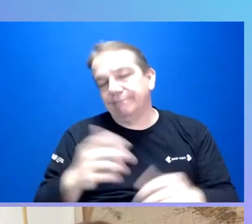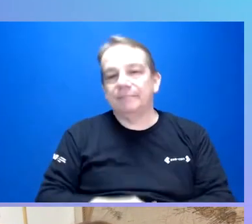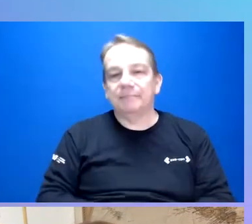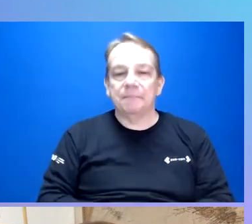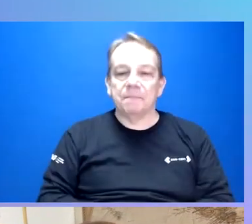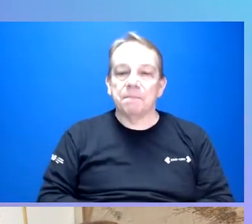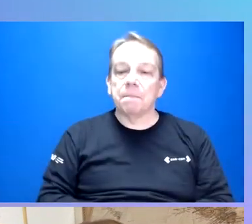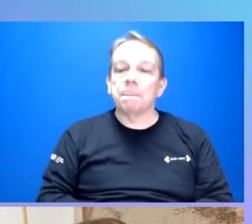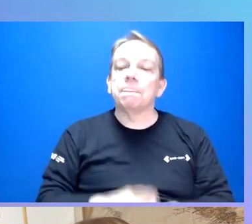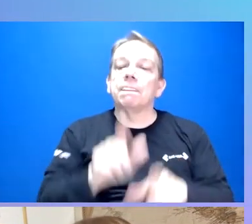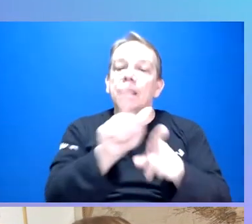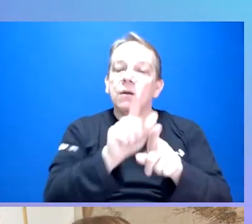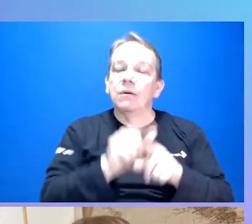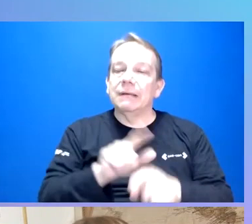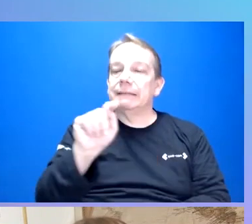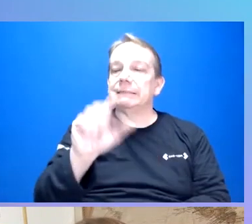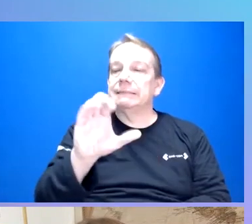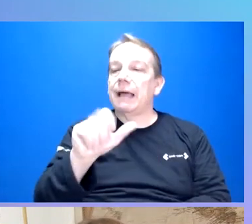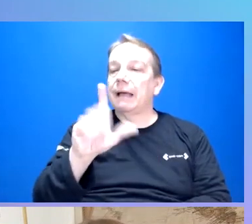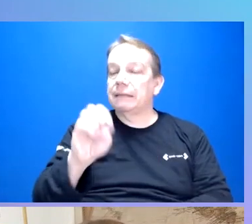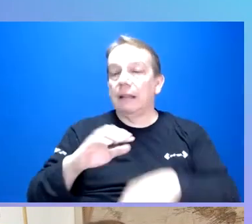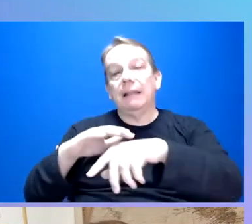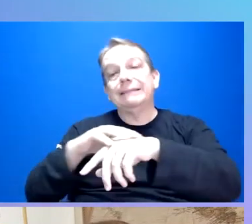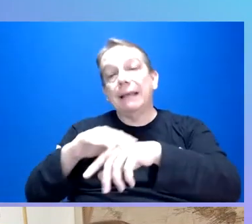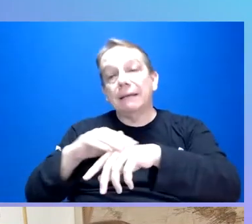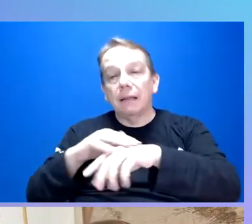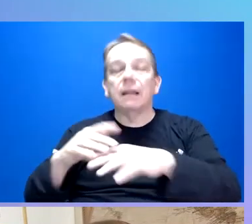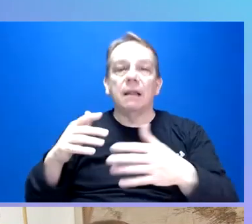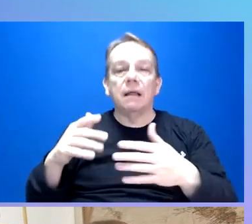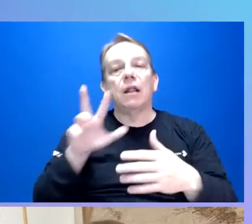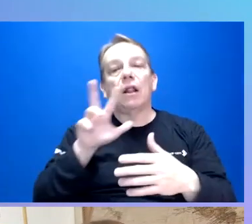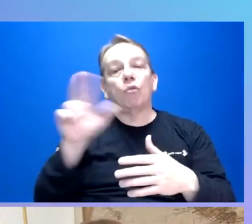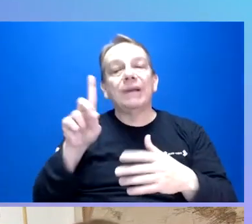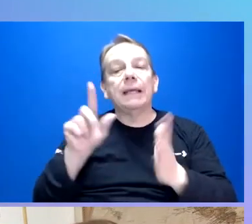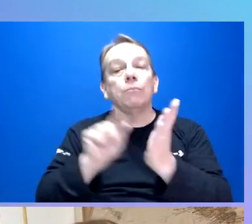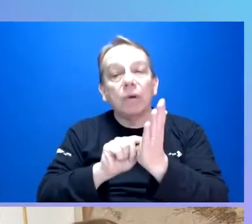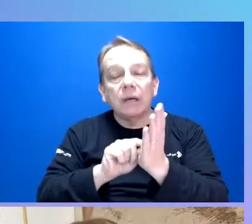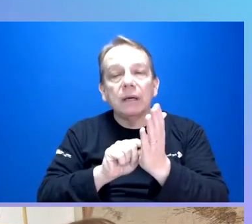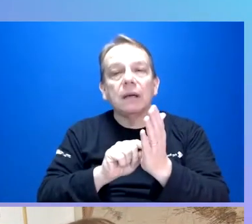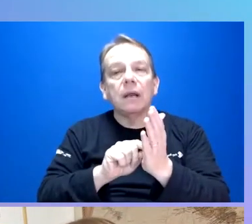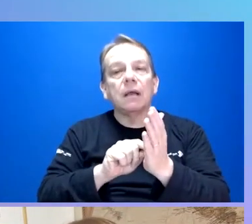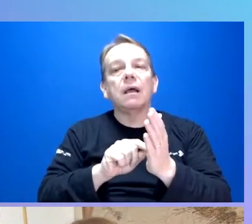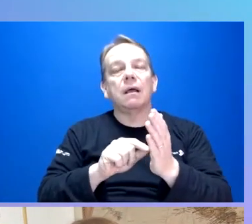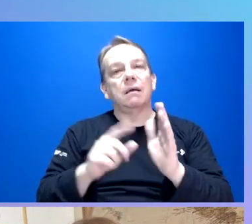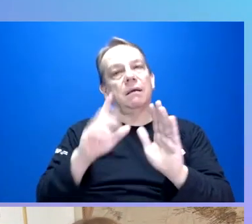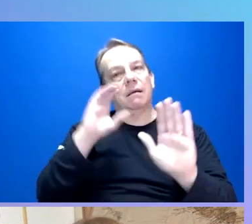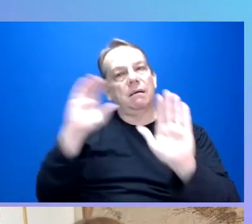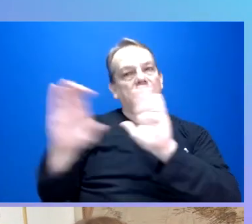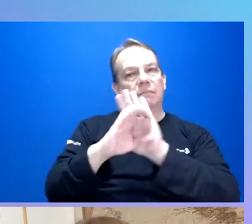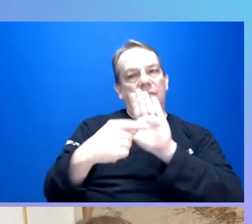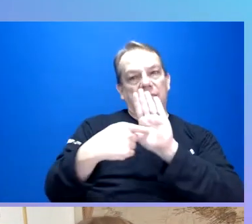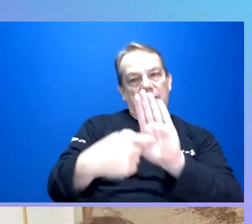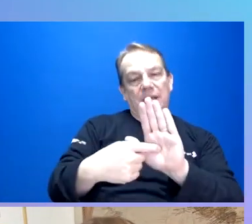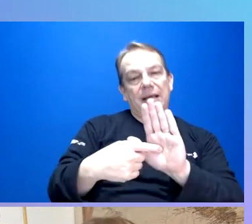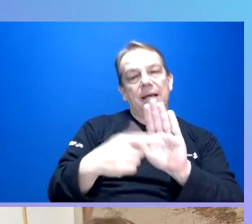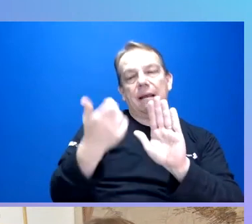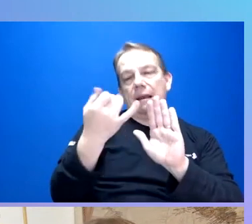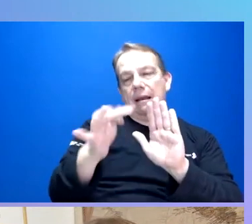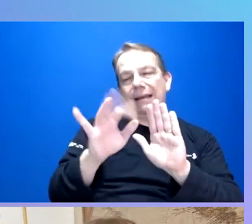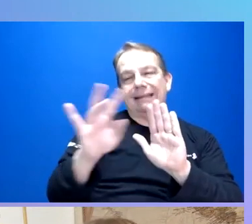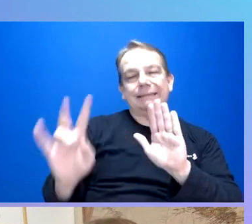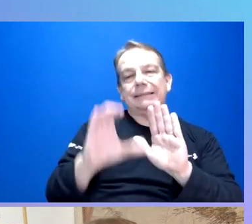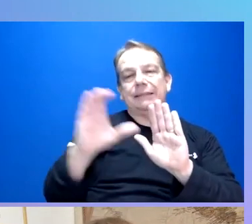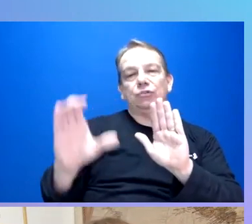And we had a tactile kiosk that used 3D printing to create a touchable replica. So this was a 19th